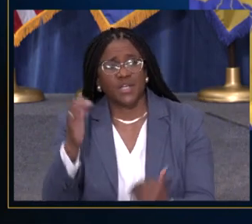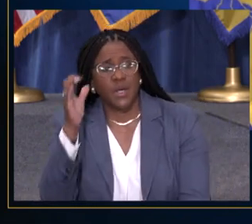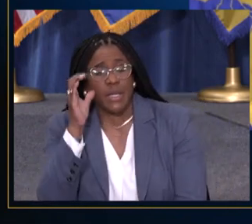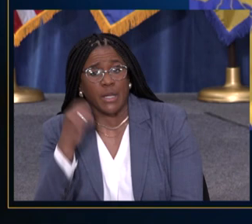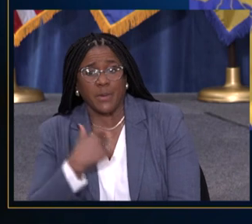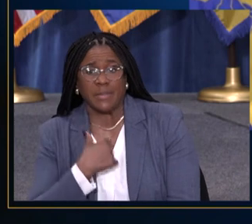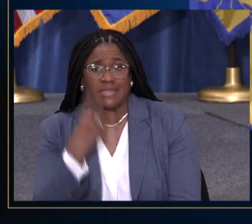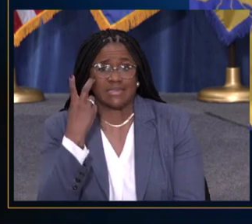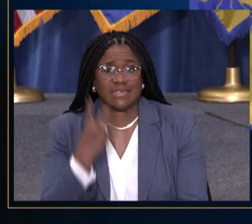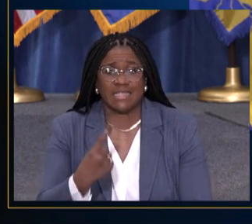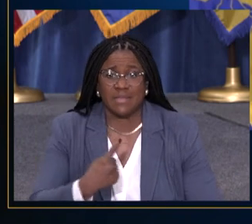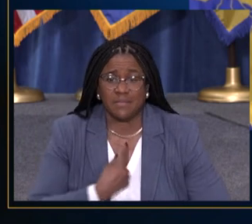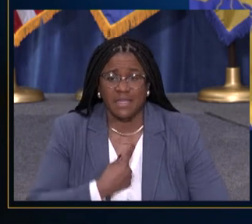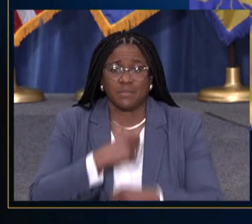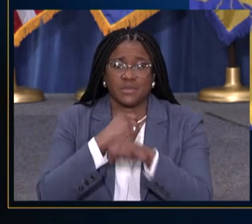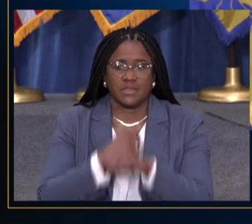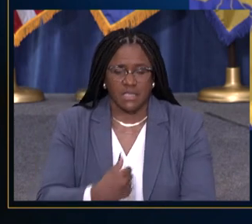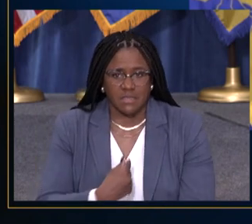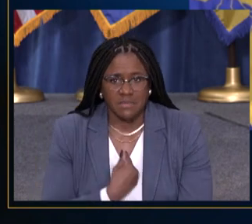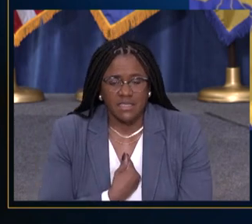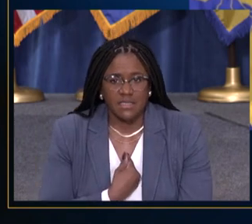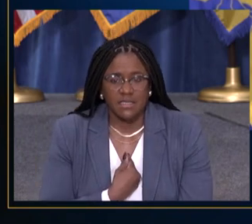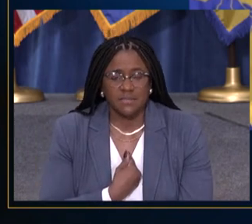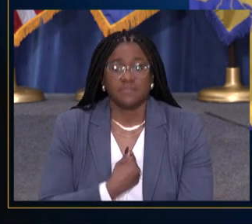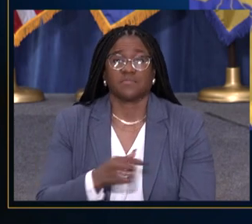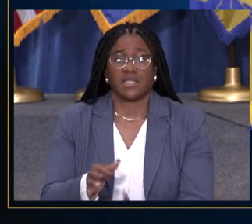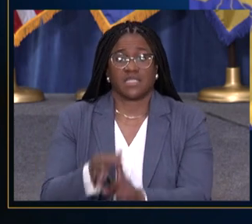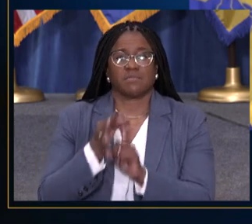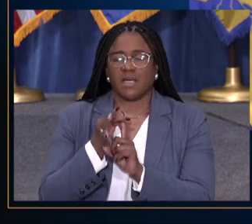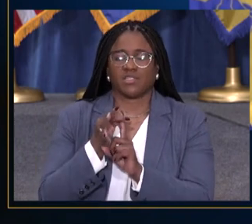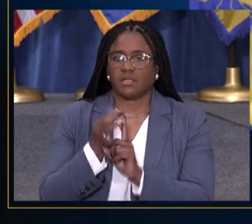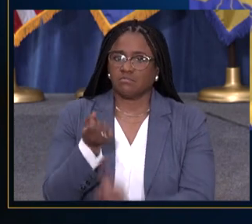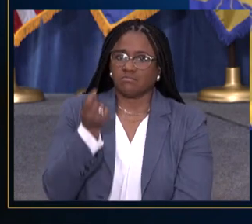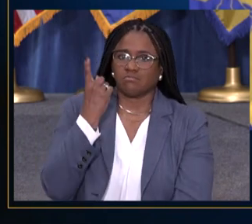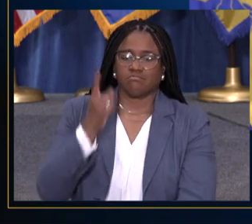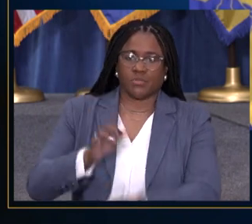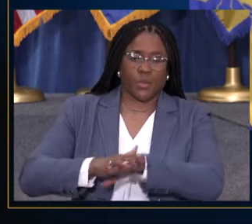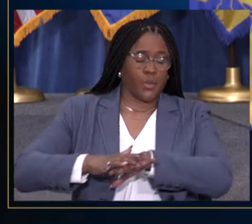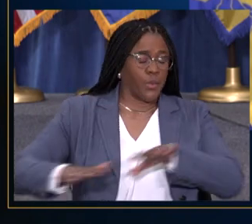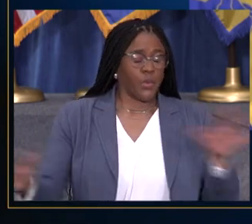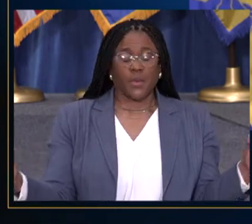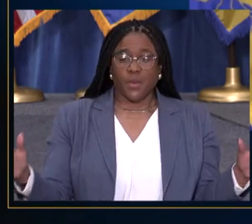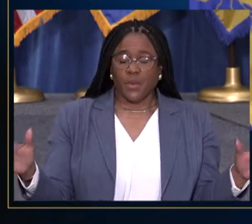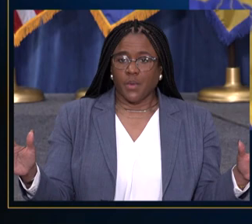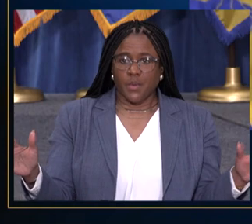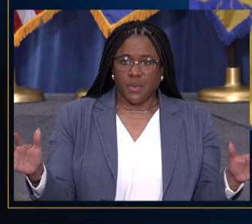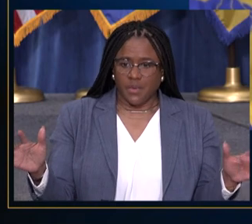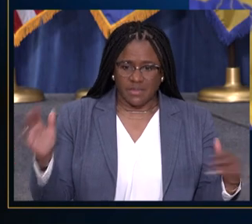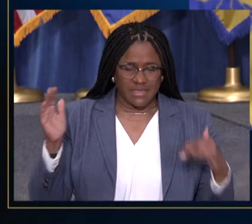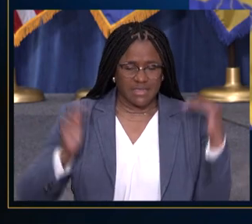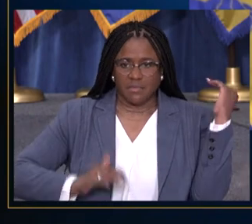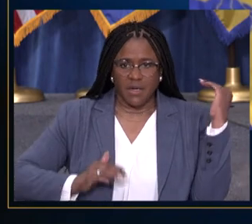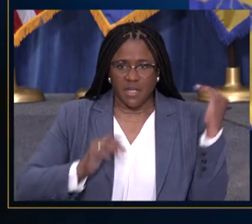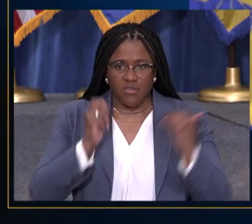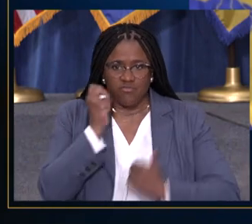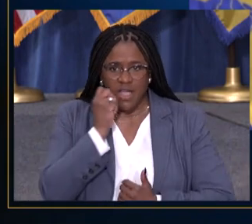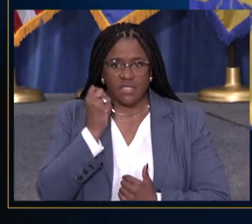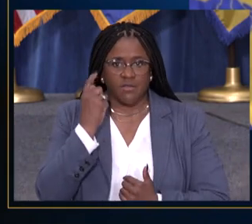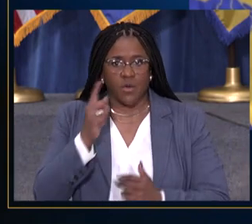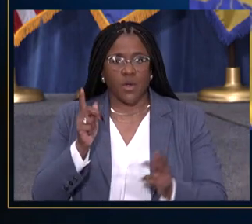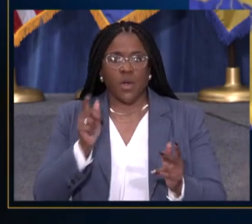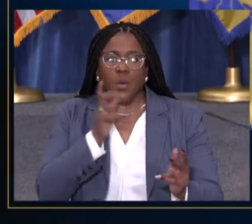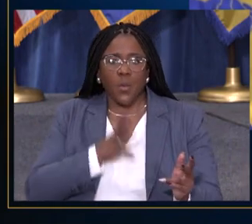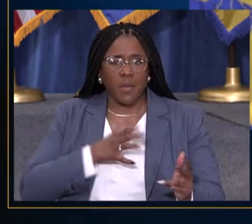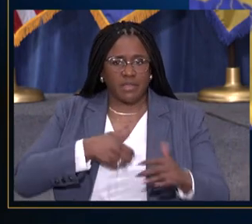seen, and protected, especially in light of the stark realities of racial disparities and reproductive health